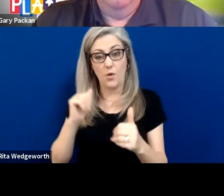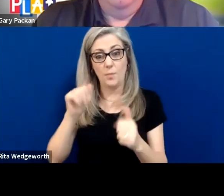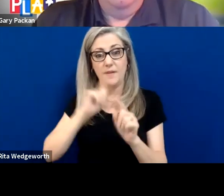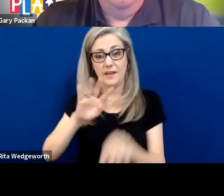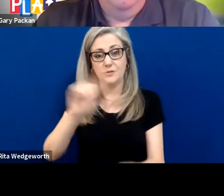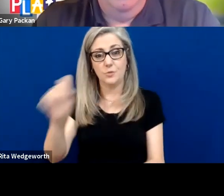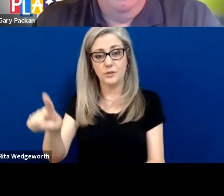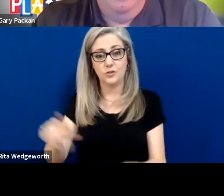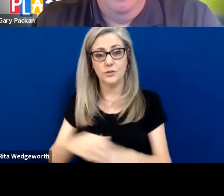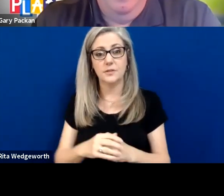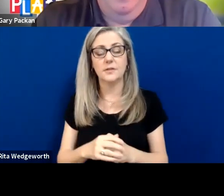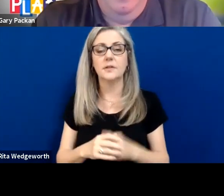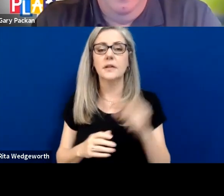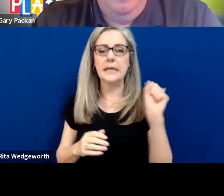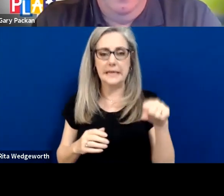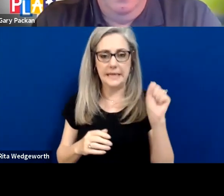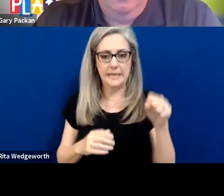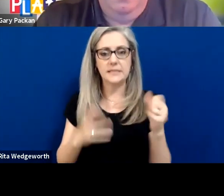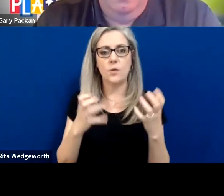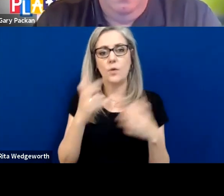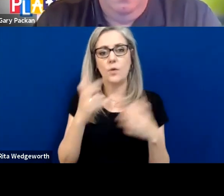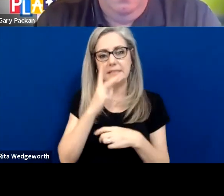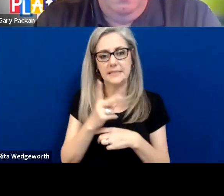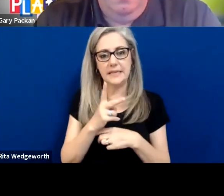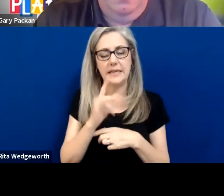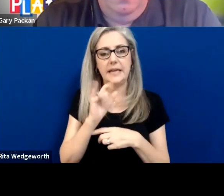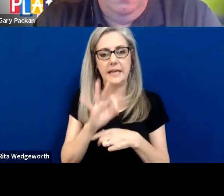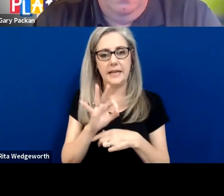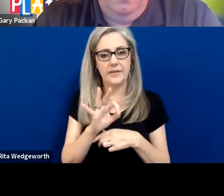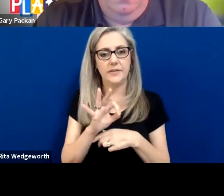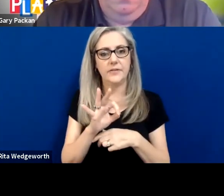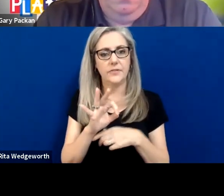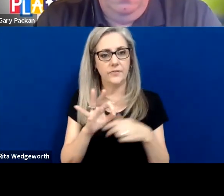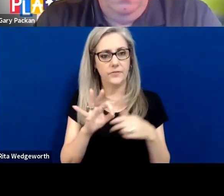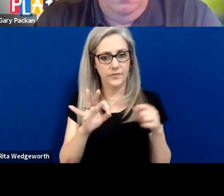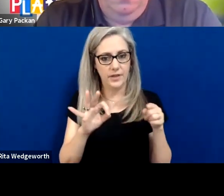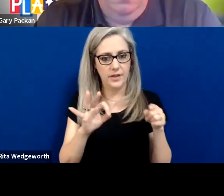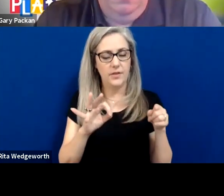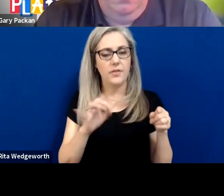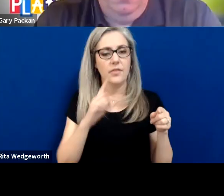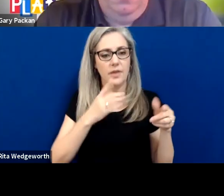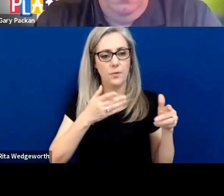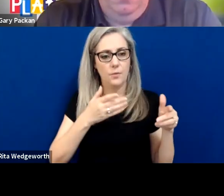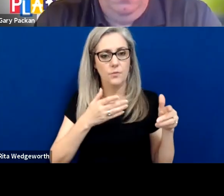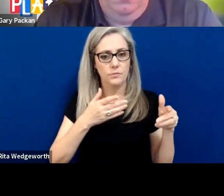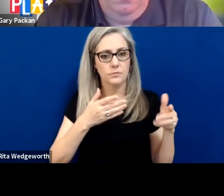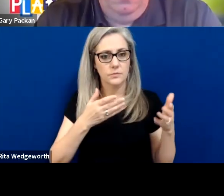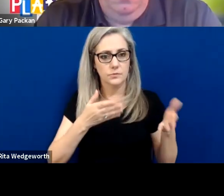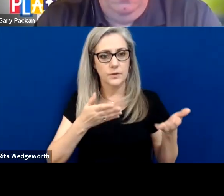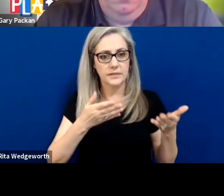Yeah, I guess I was looking to see if the right of way was given for that portion of the Post Oak Road there.